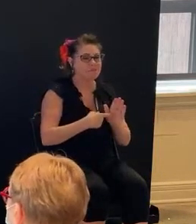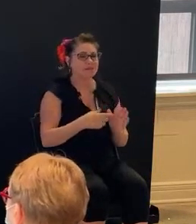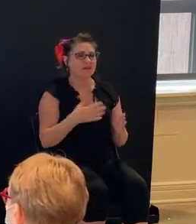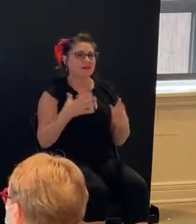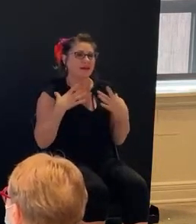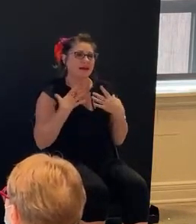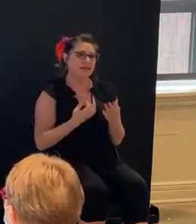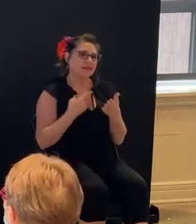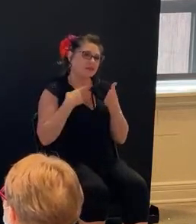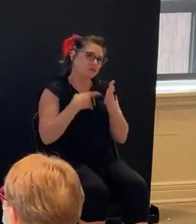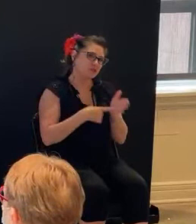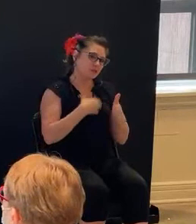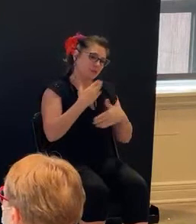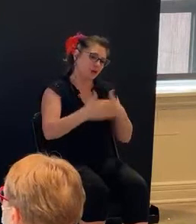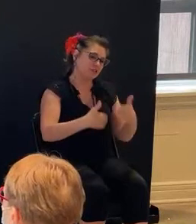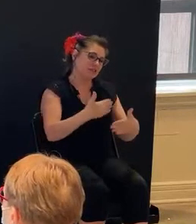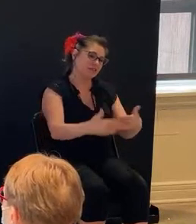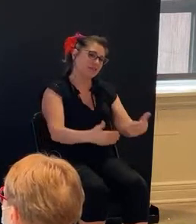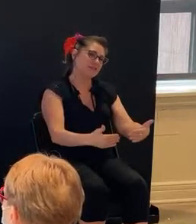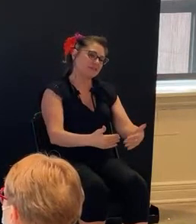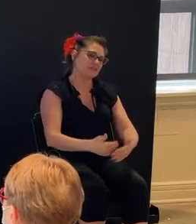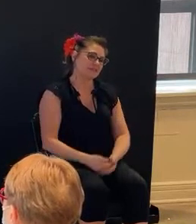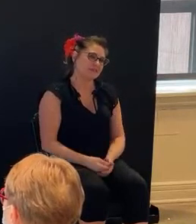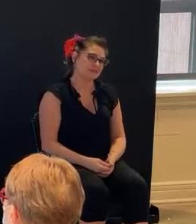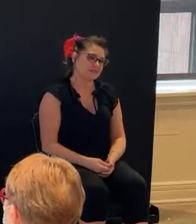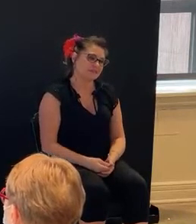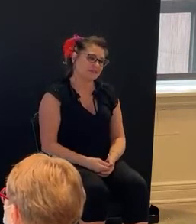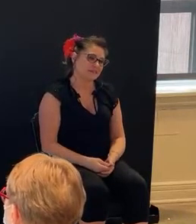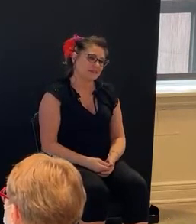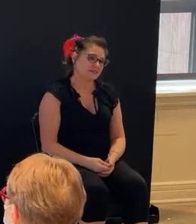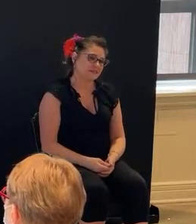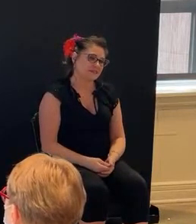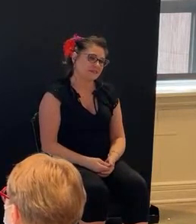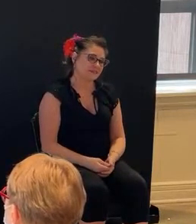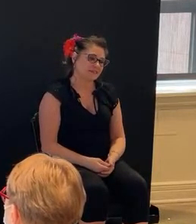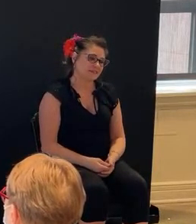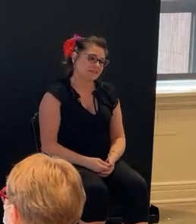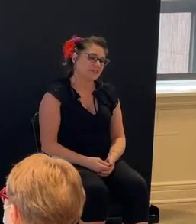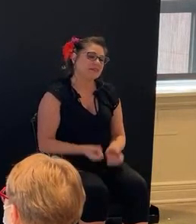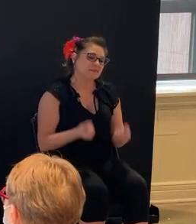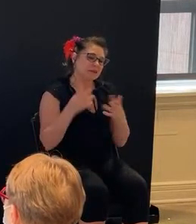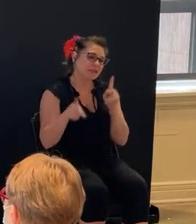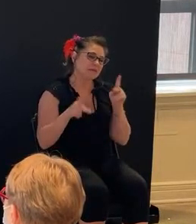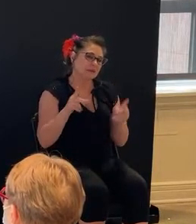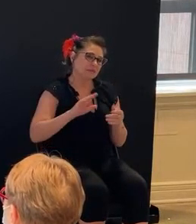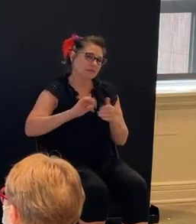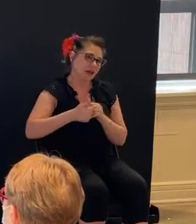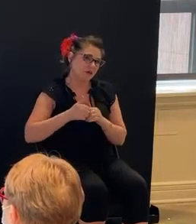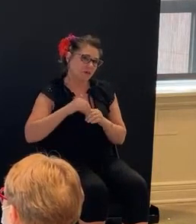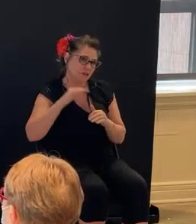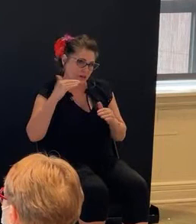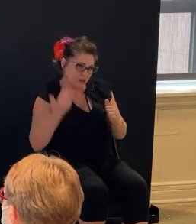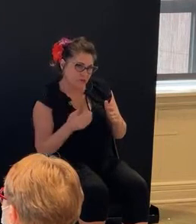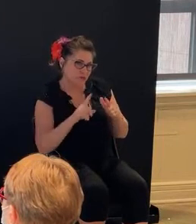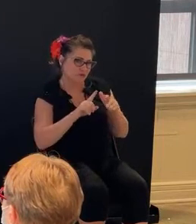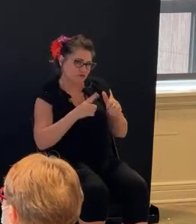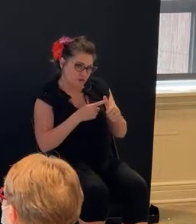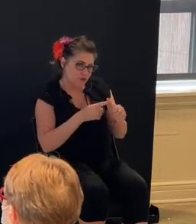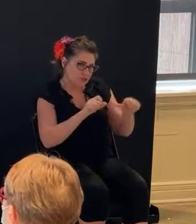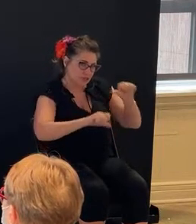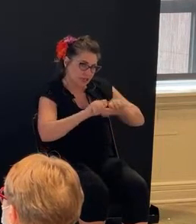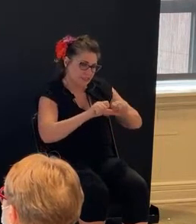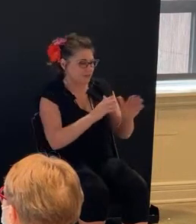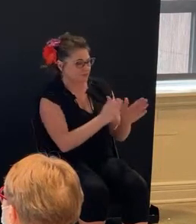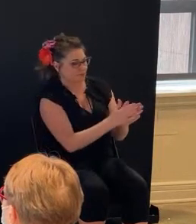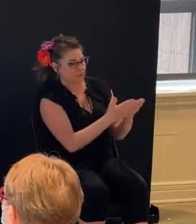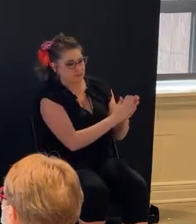the process of it. I think the way a lot of people are introduced to science is through textbooks. And so a textbook can make it